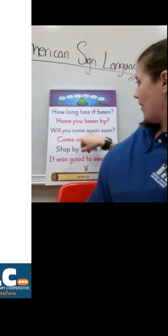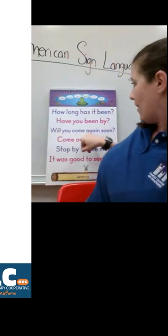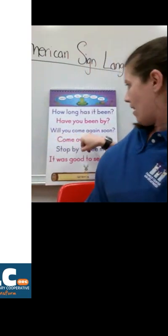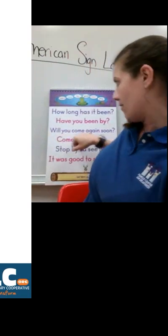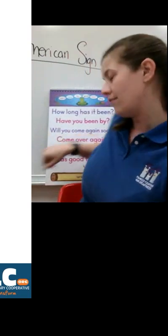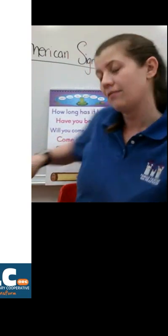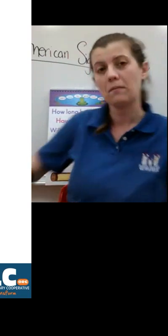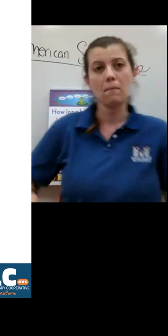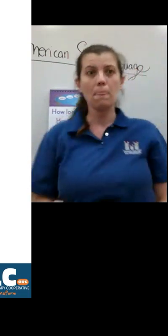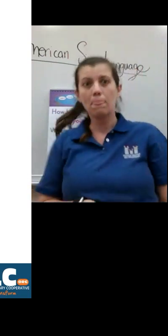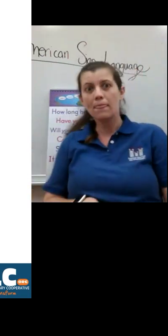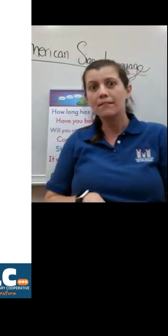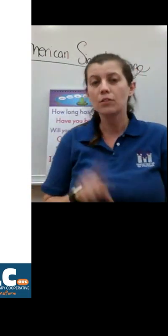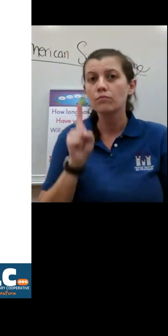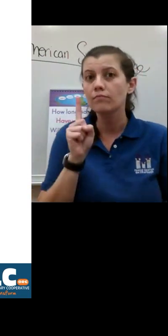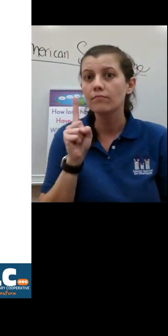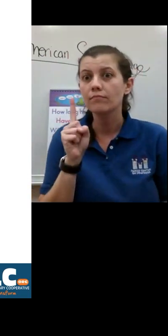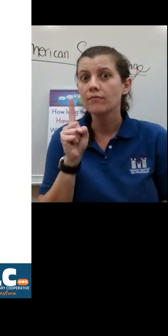So will you come again?